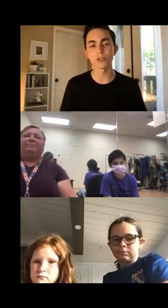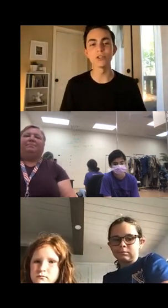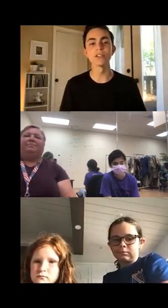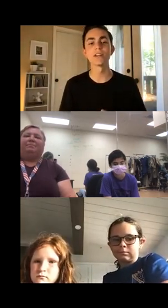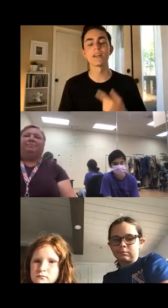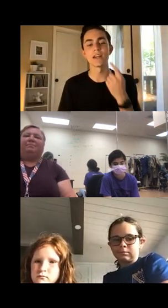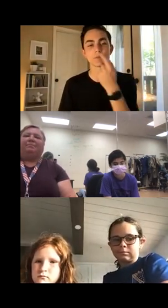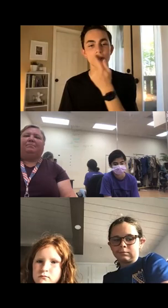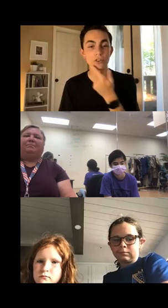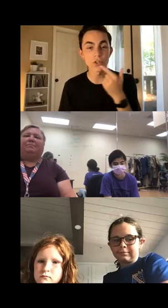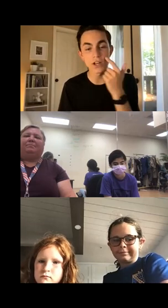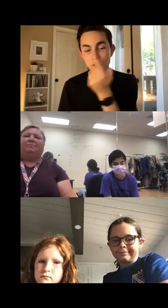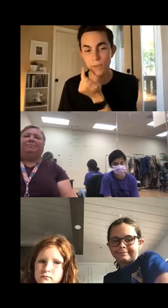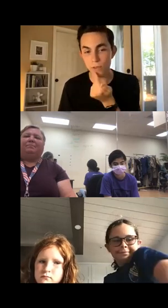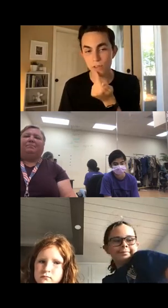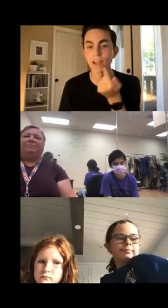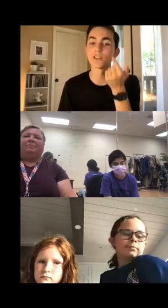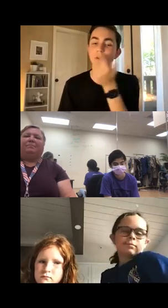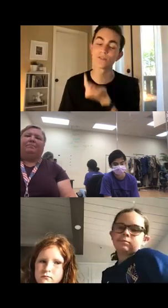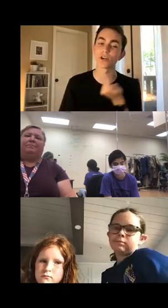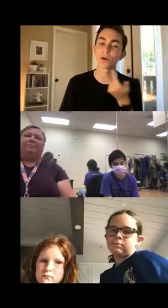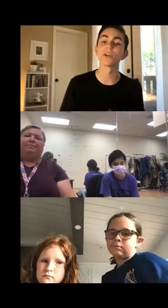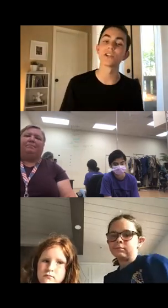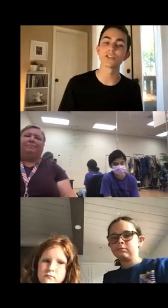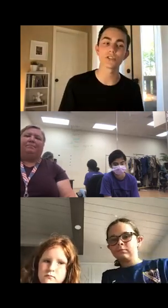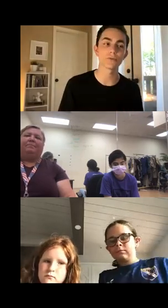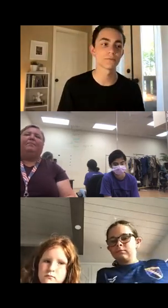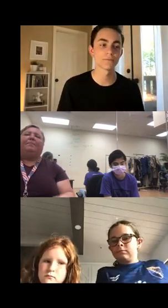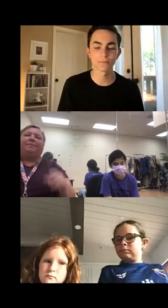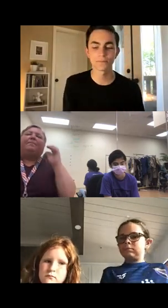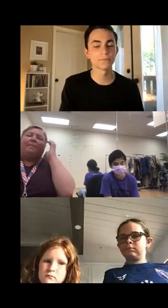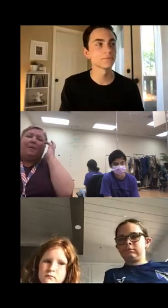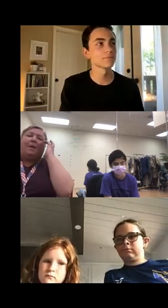each letter, it's better to show that in your mouth and it's better for comprehension too.